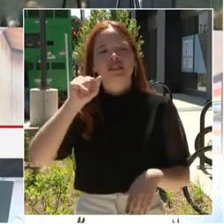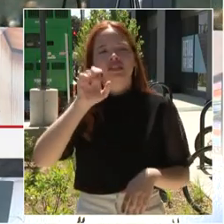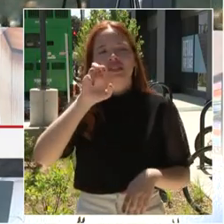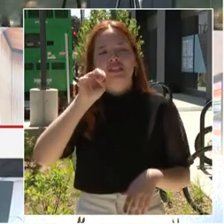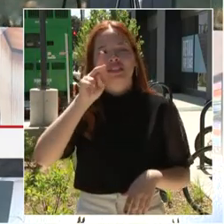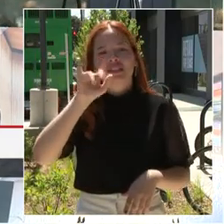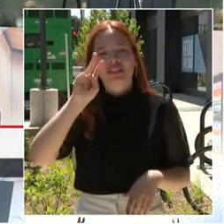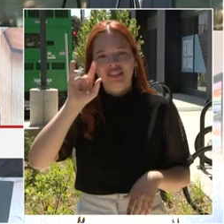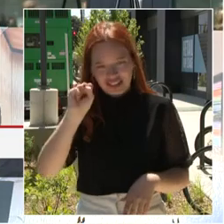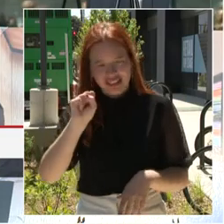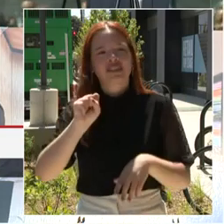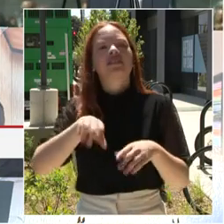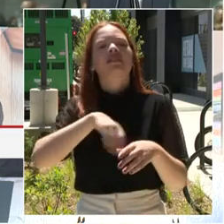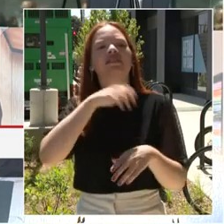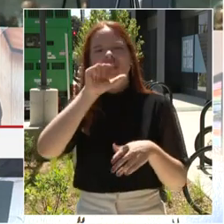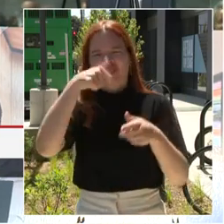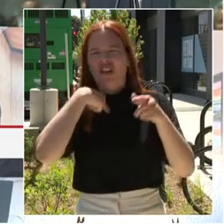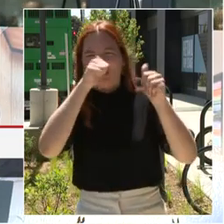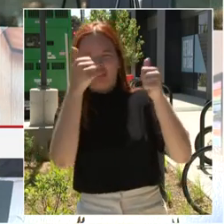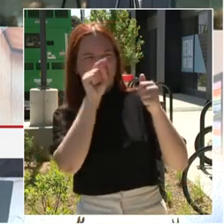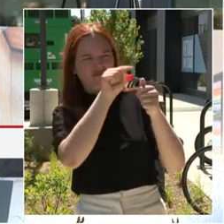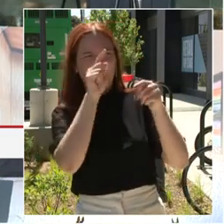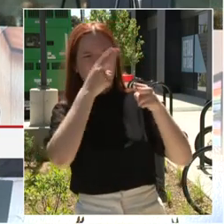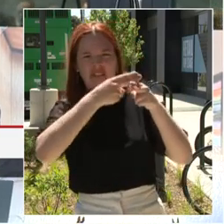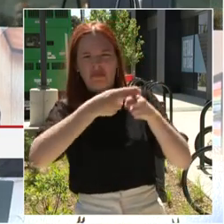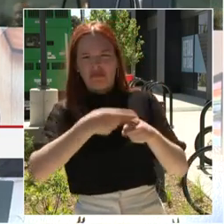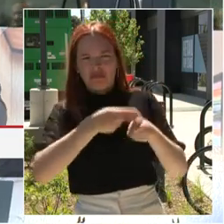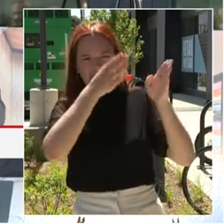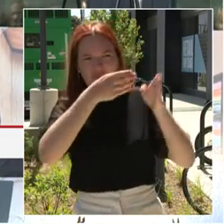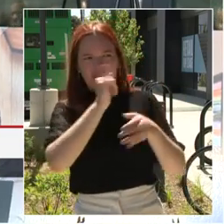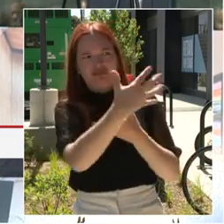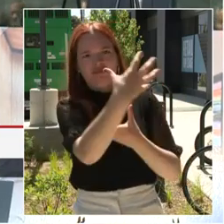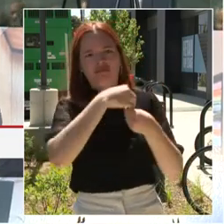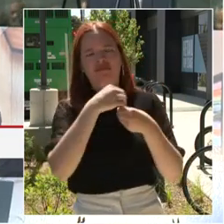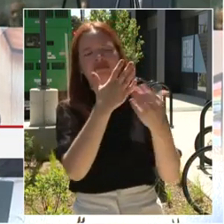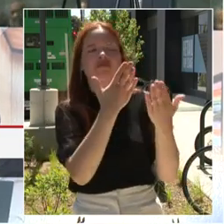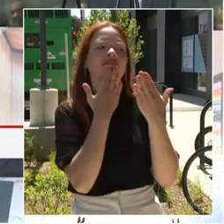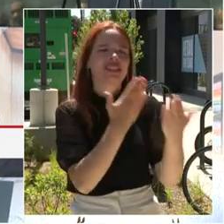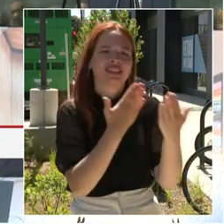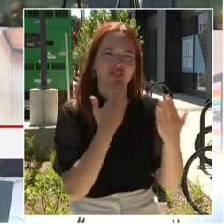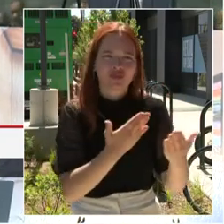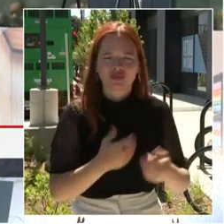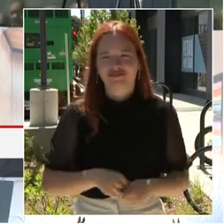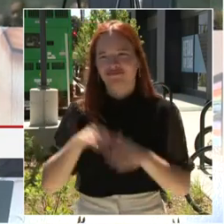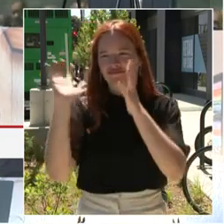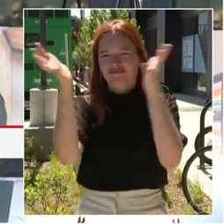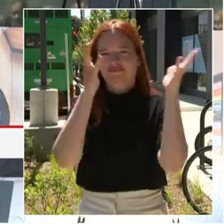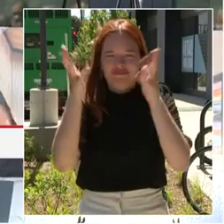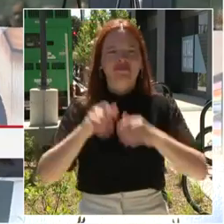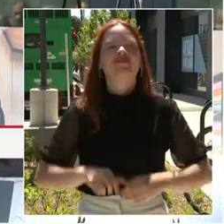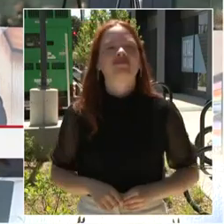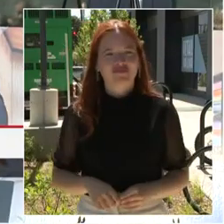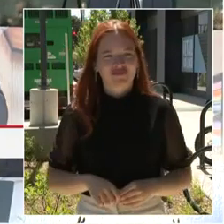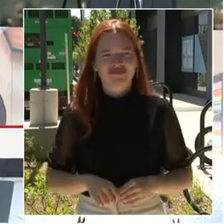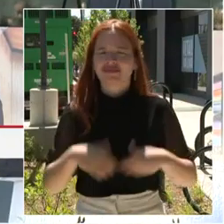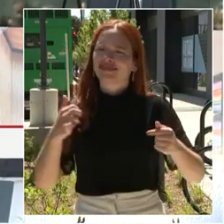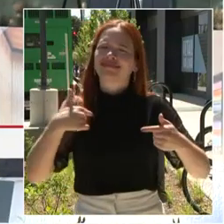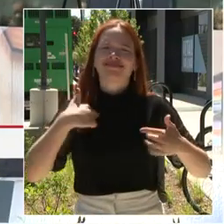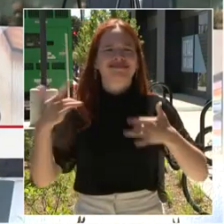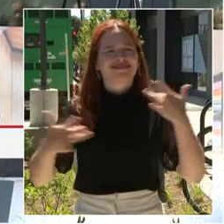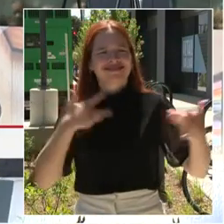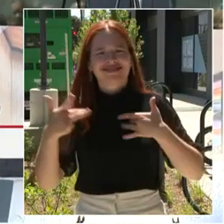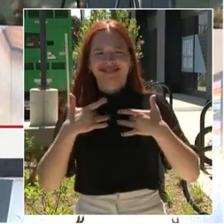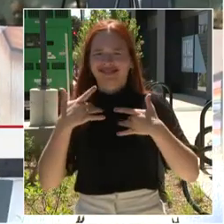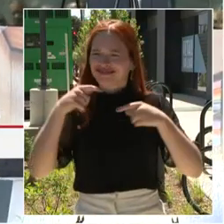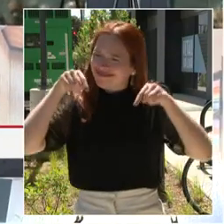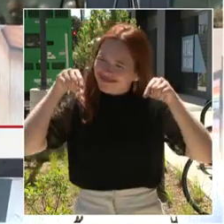with our development partners to make sure that this went smoothly. So we're excited to be a part of the Northeast Heights community. We're excited to be a